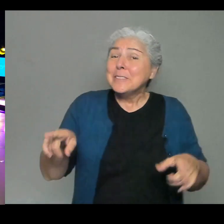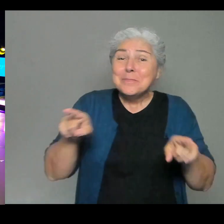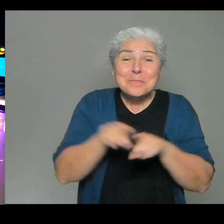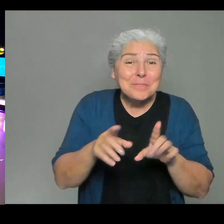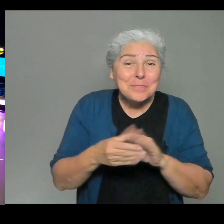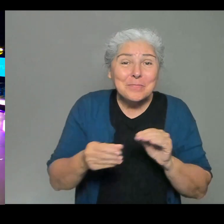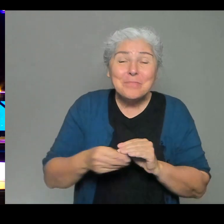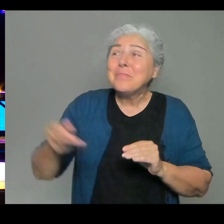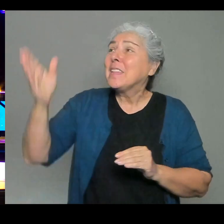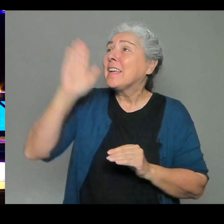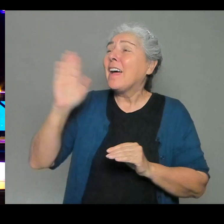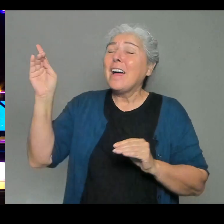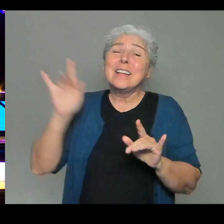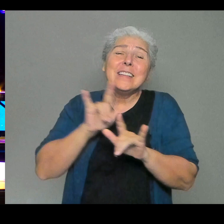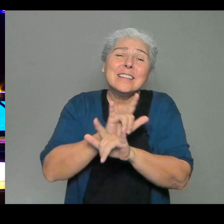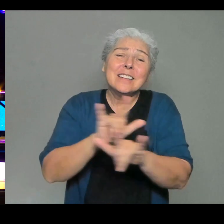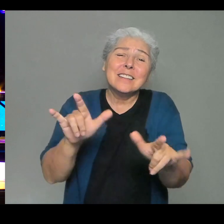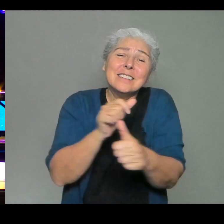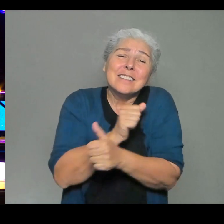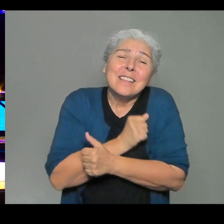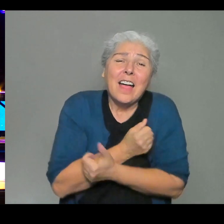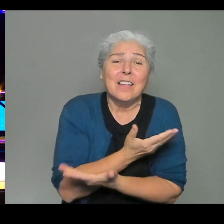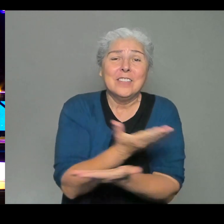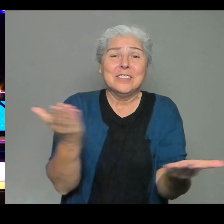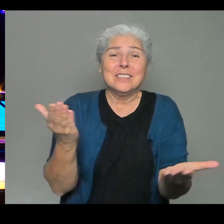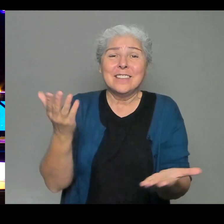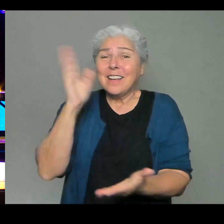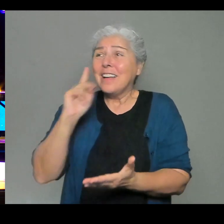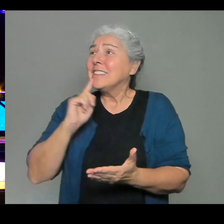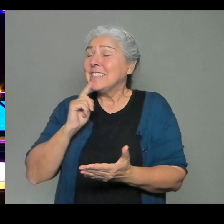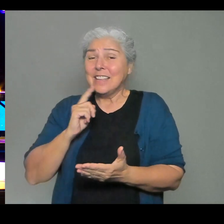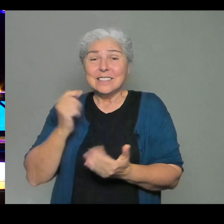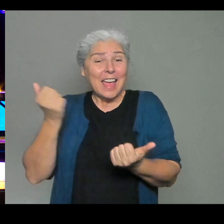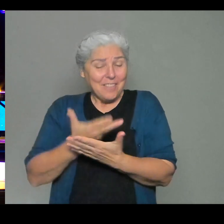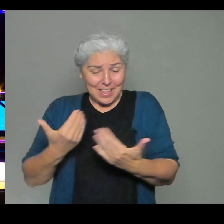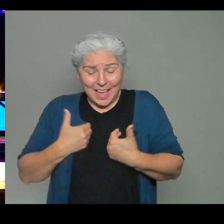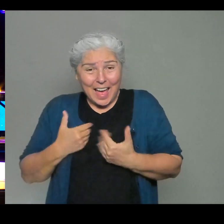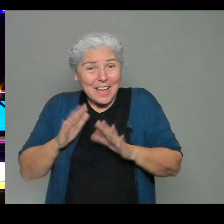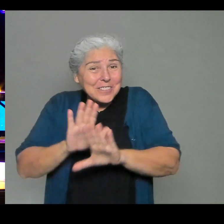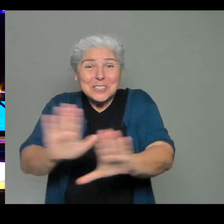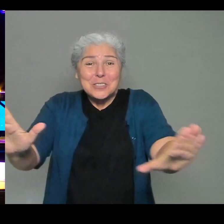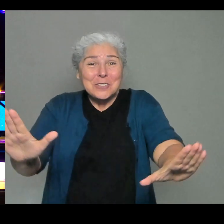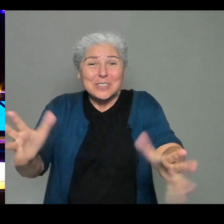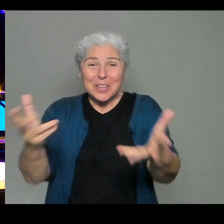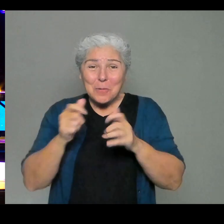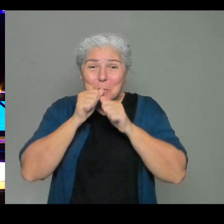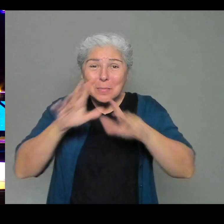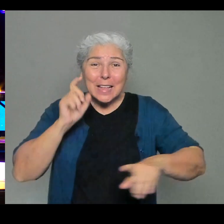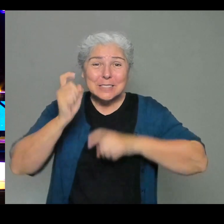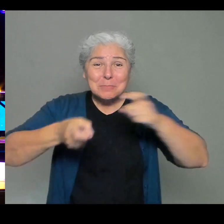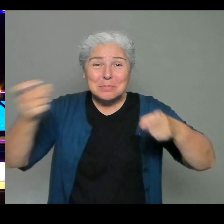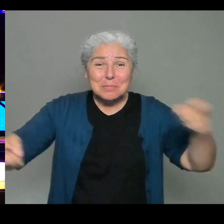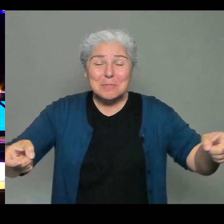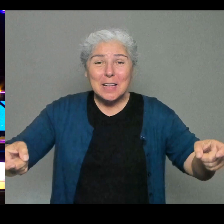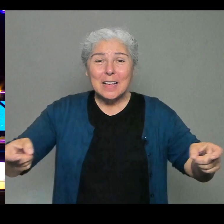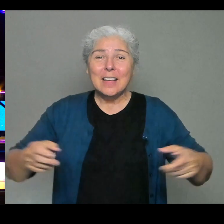God the Father has all of us, and he loves us. And he says, all that I have is yours. I want to bless you.